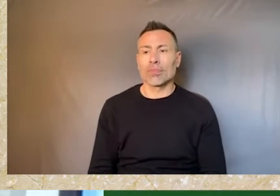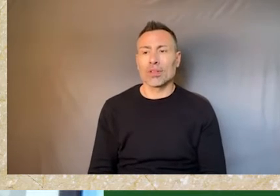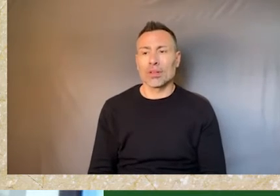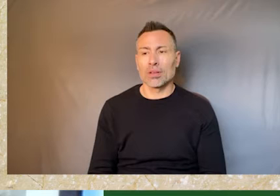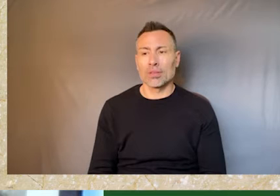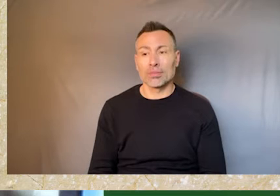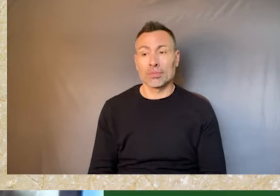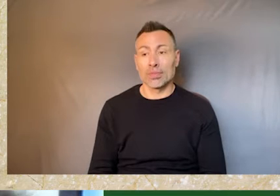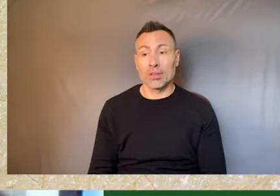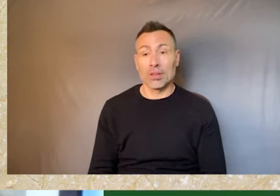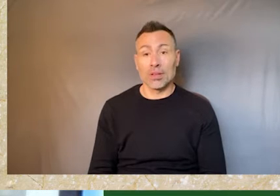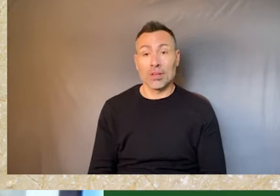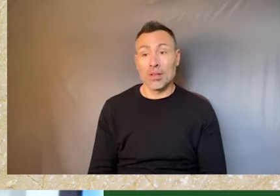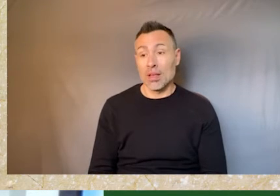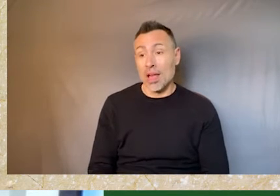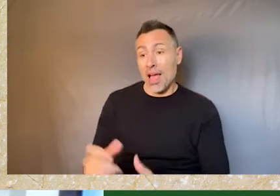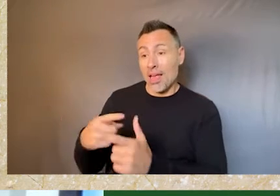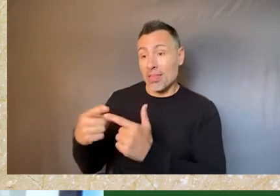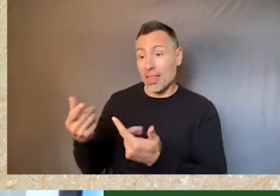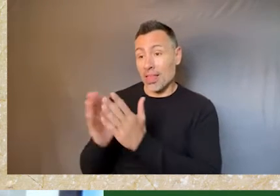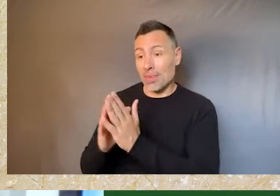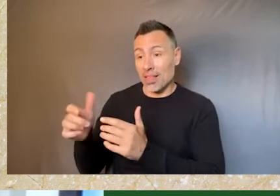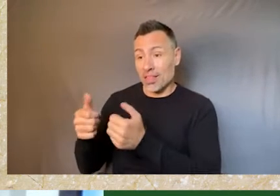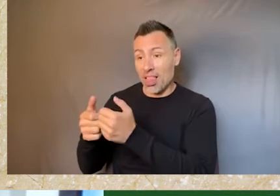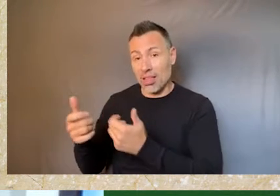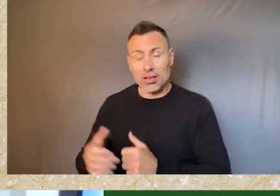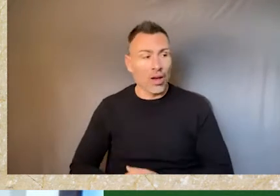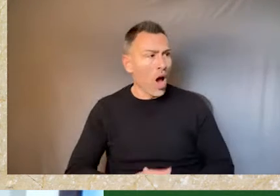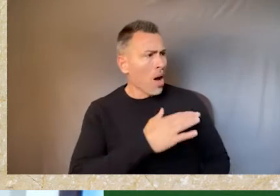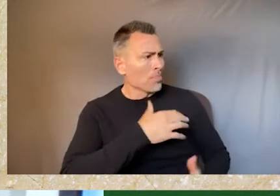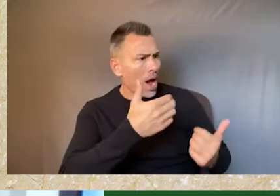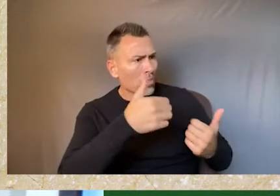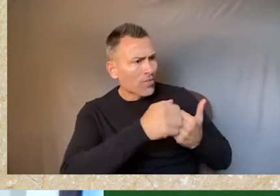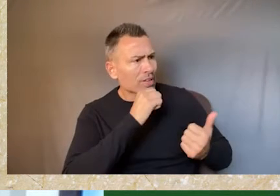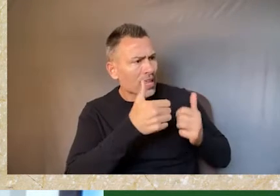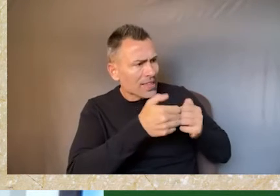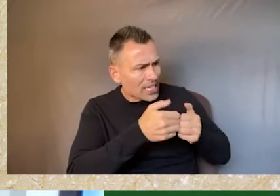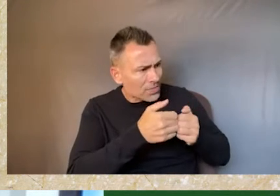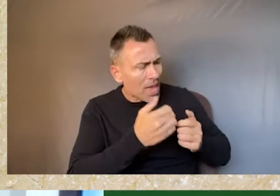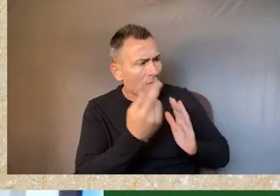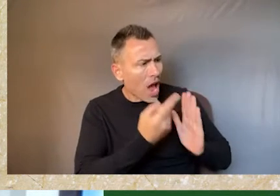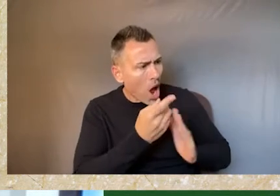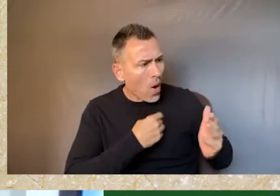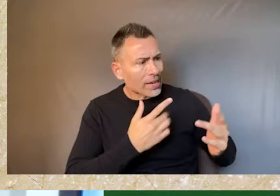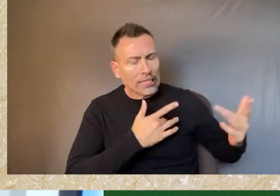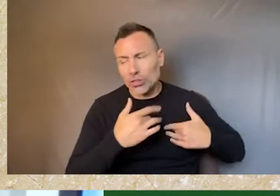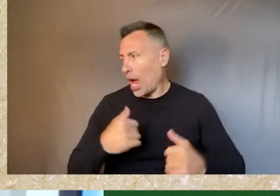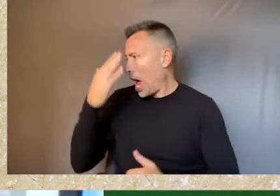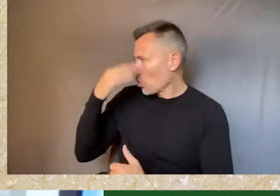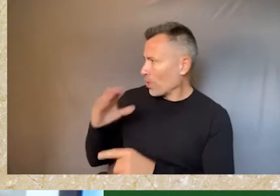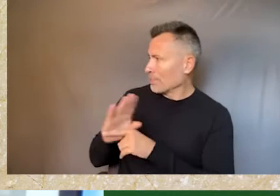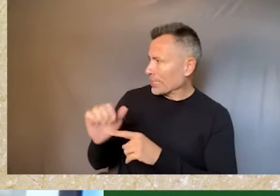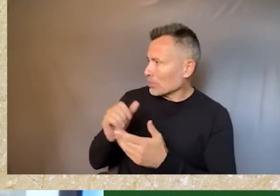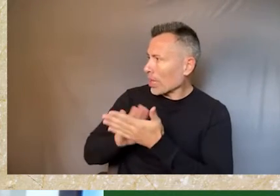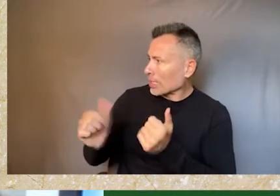And then he hasn't even texted me since yesterday. Yeah, if my boyfriend didn't text me every couple hours, I'd get worried. I know he's busy with college and all